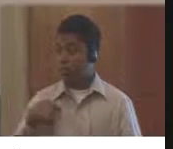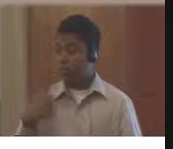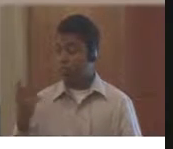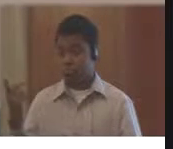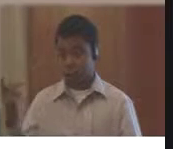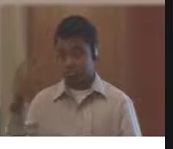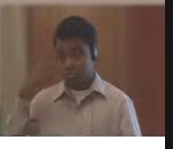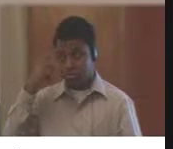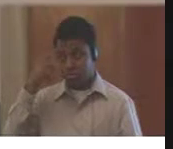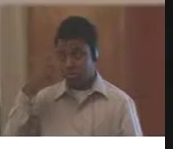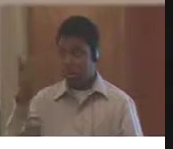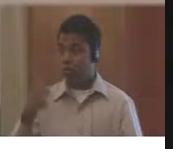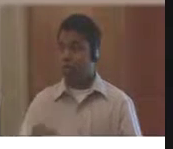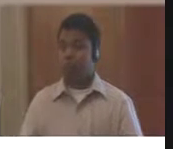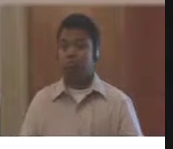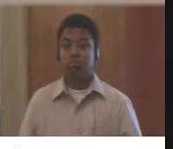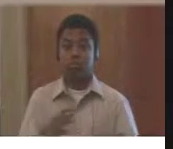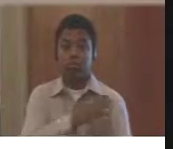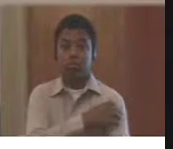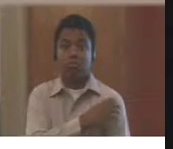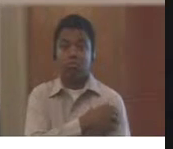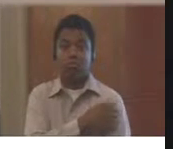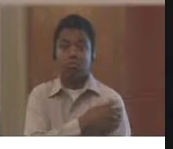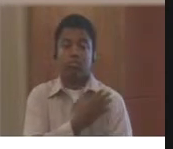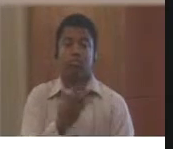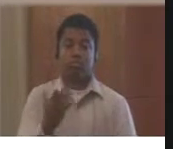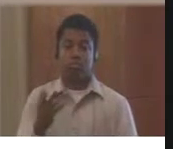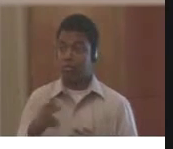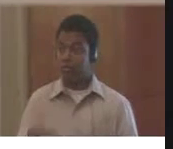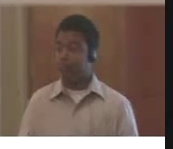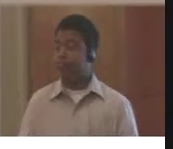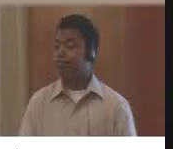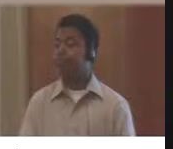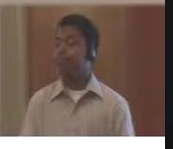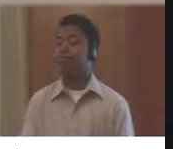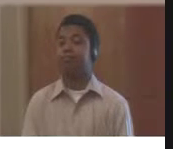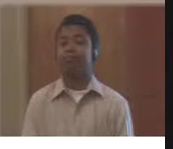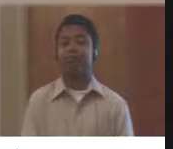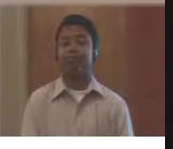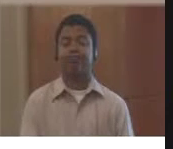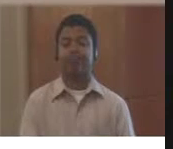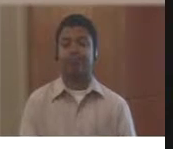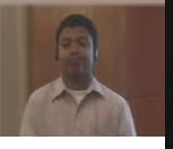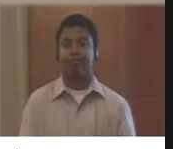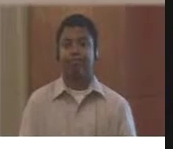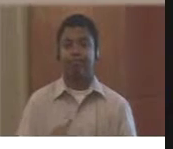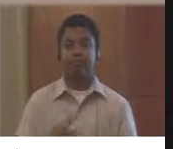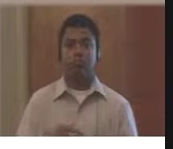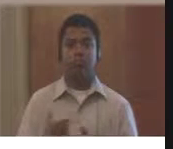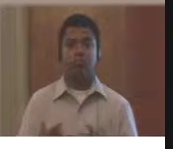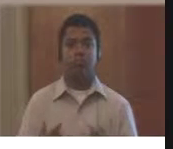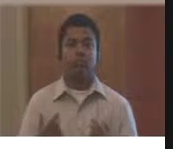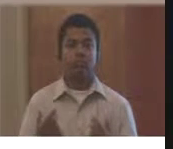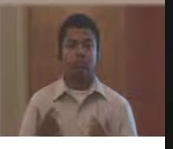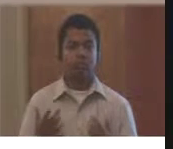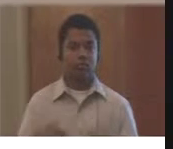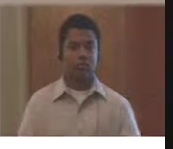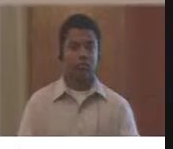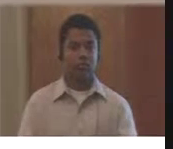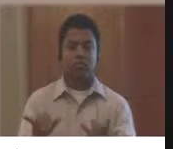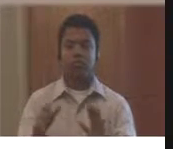we believe that your intention is clear now. And as well, it coincides with the editorial committee. And now we